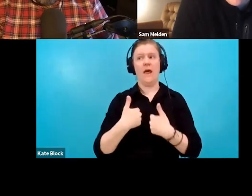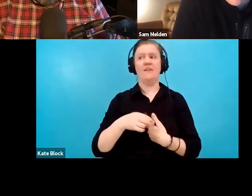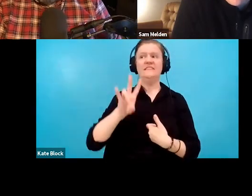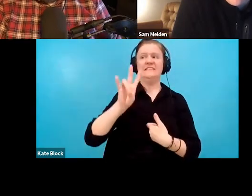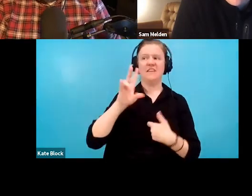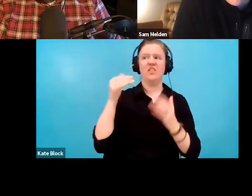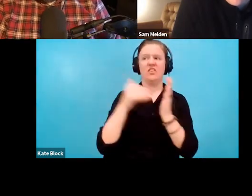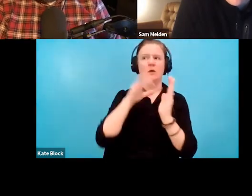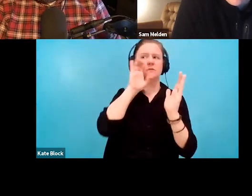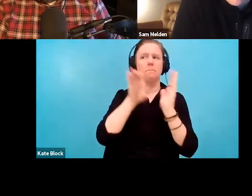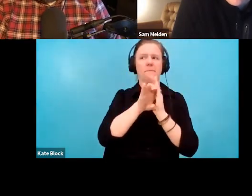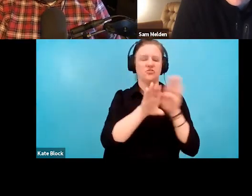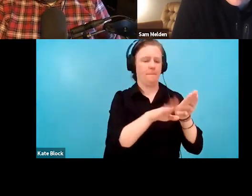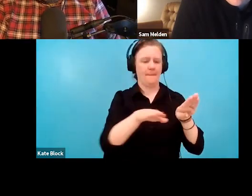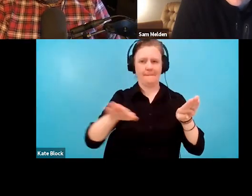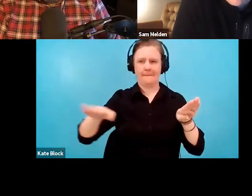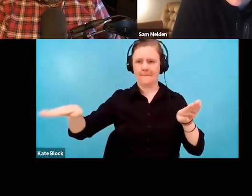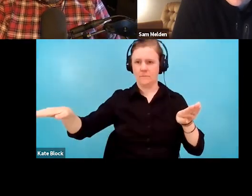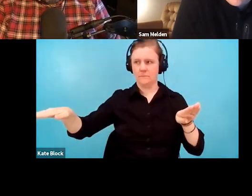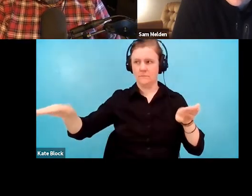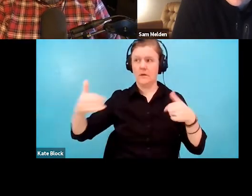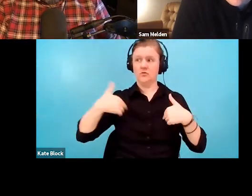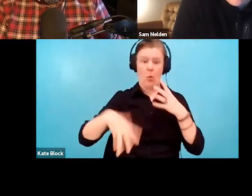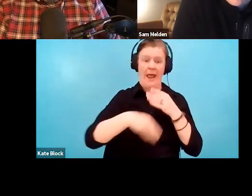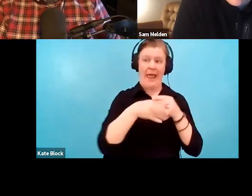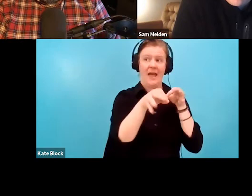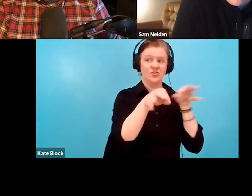7,000. And so having to describe them